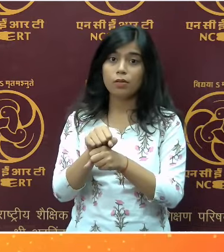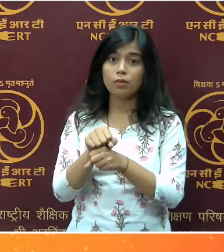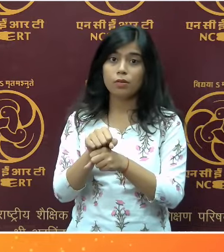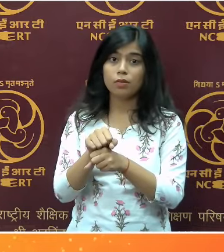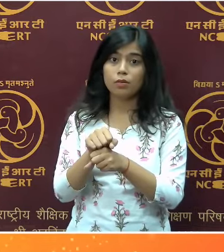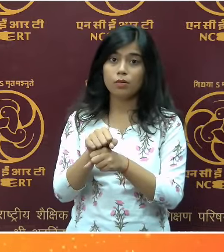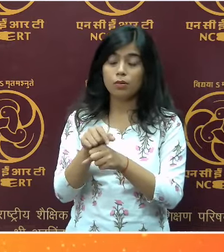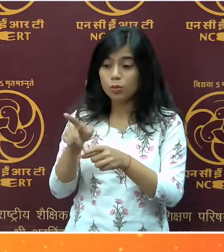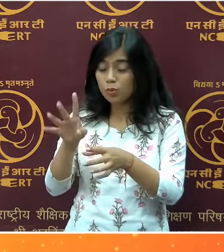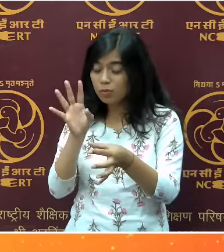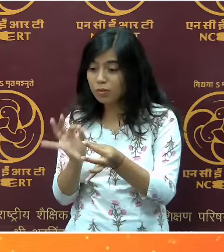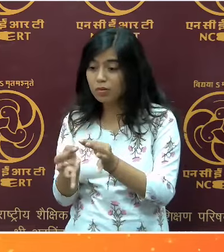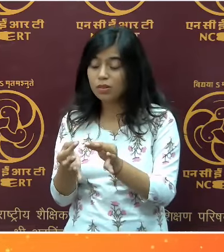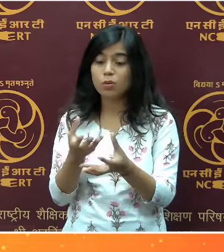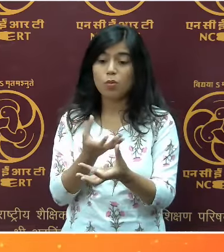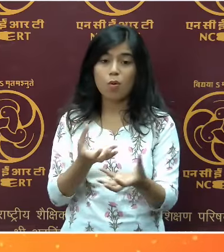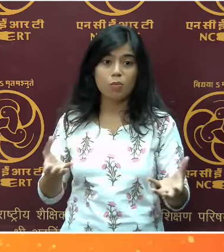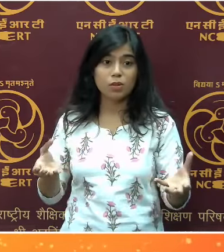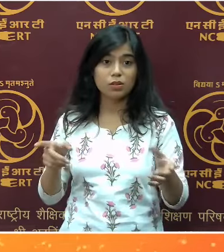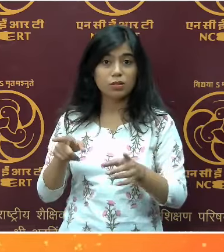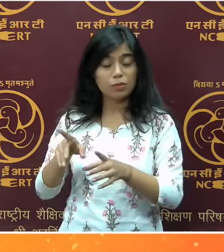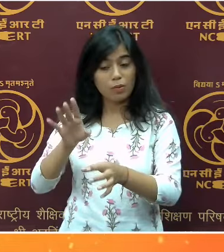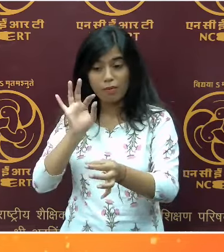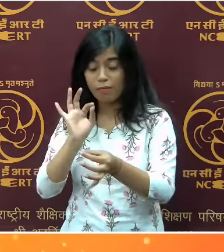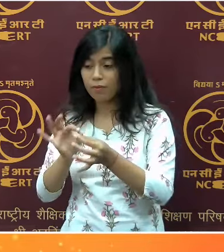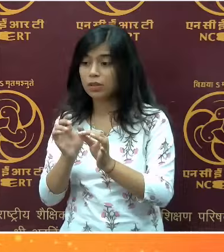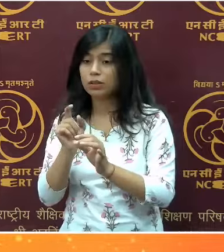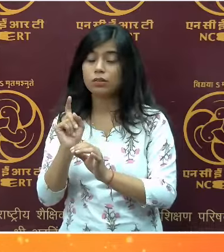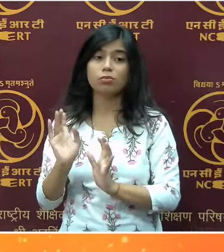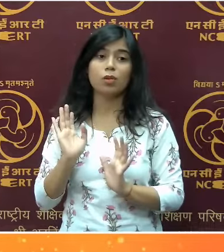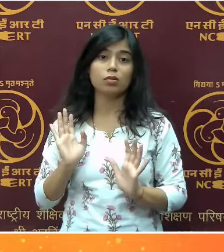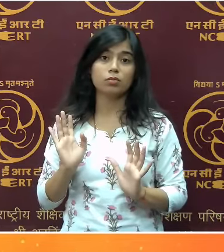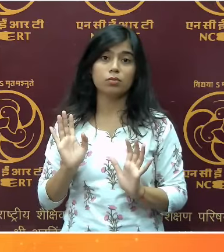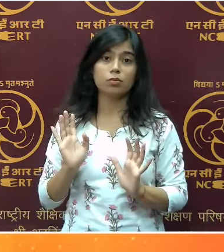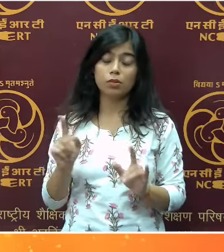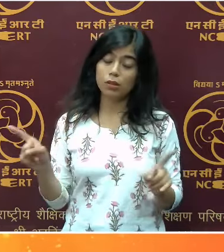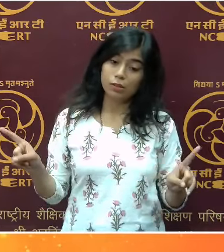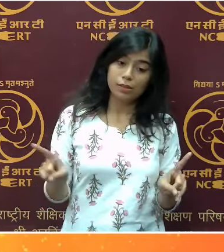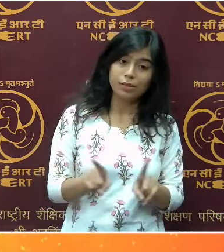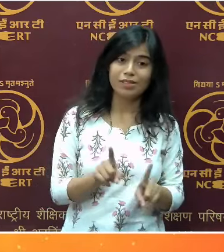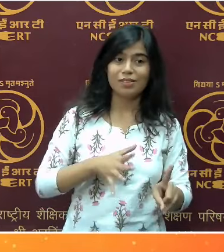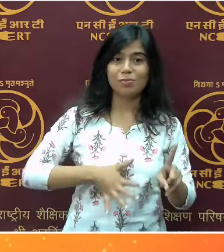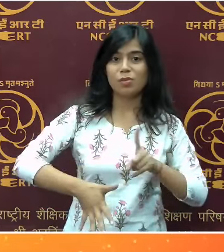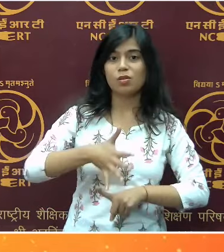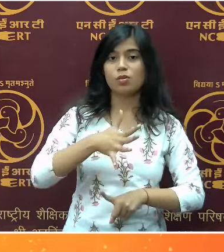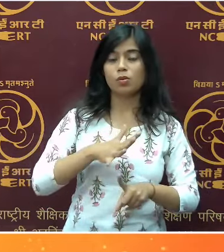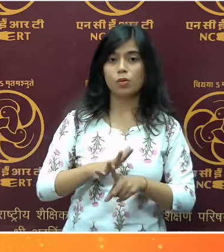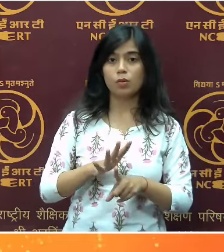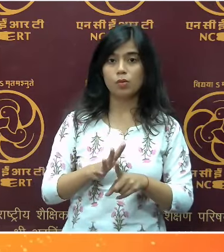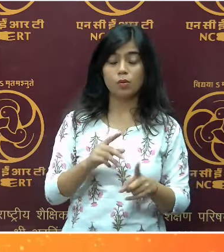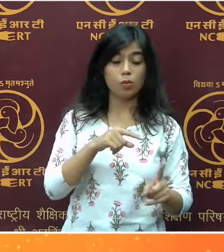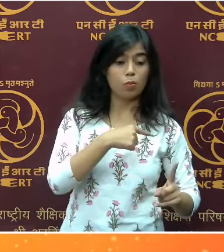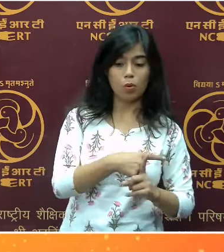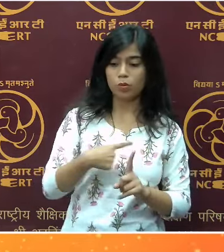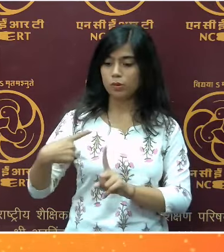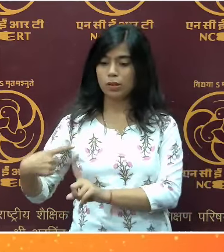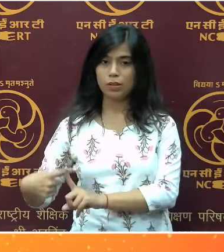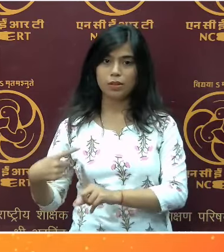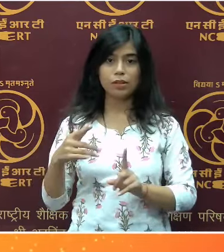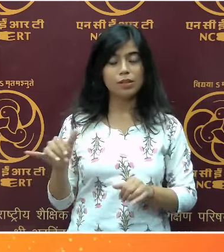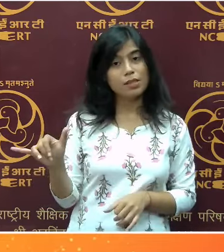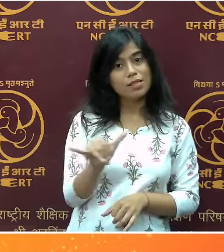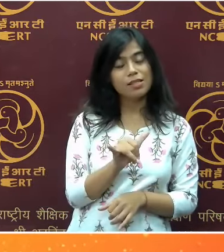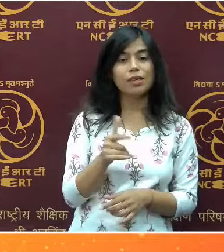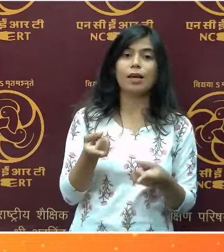to fix that object at the particular point. In the same case, if both are positive also, similar thing